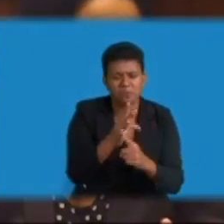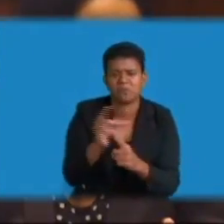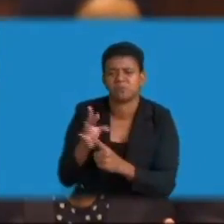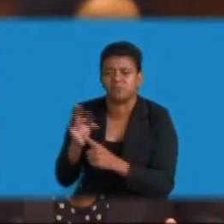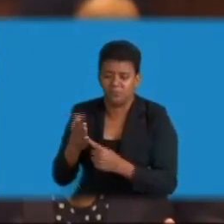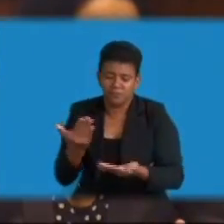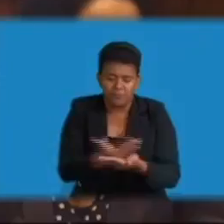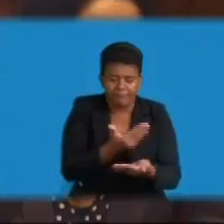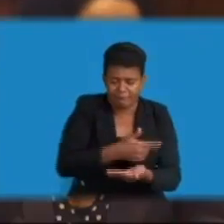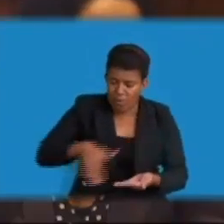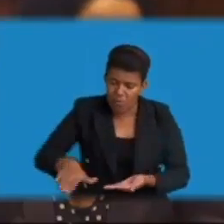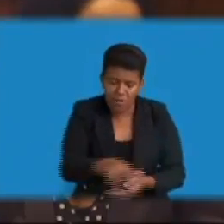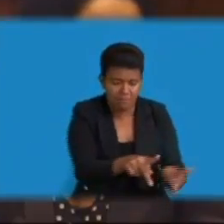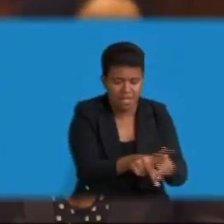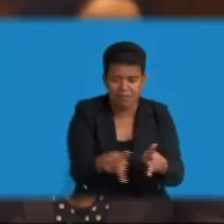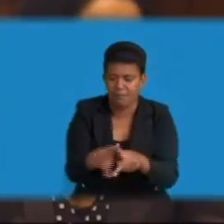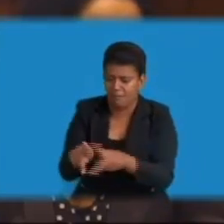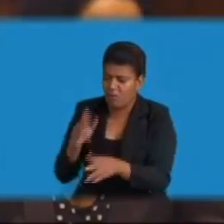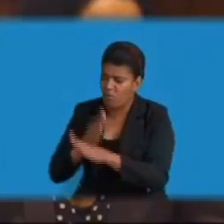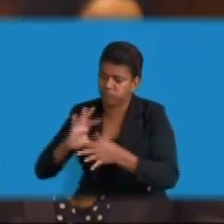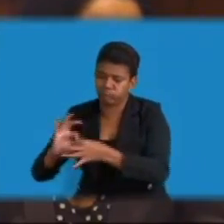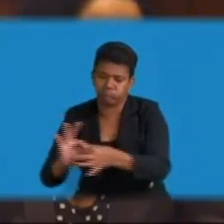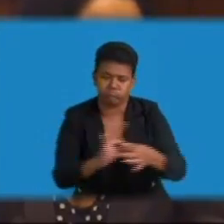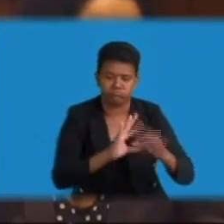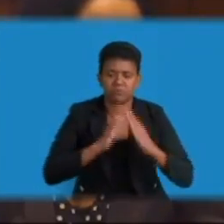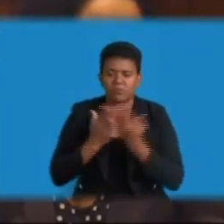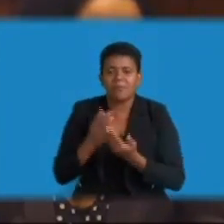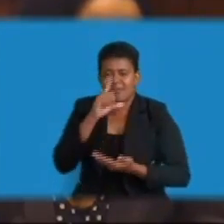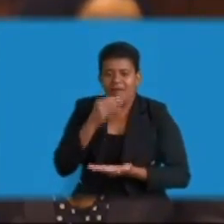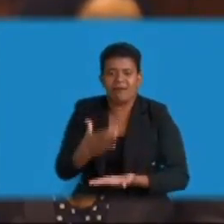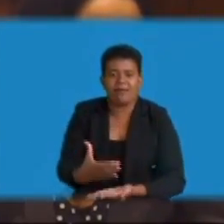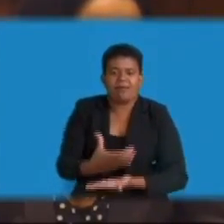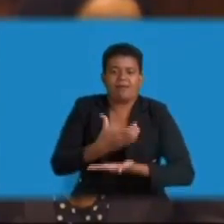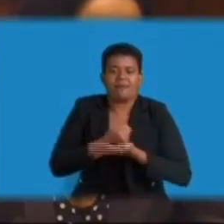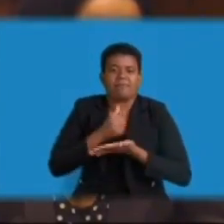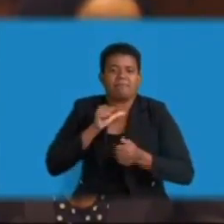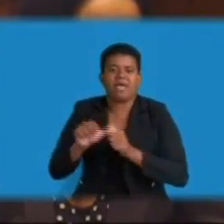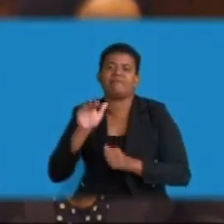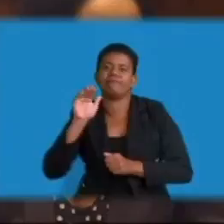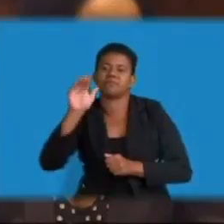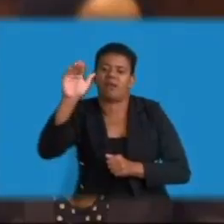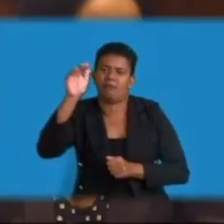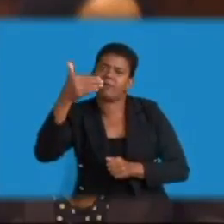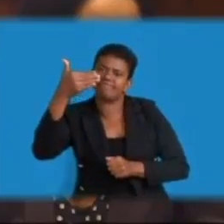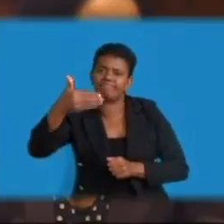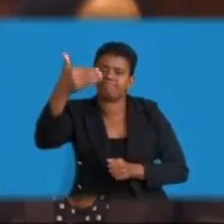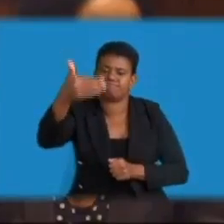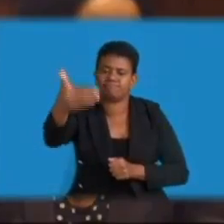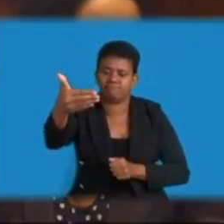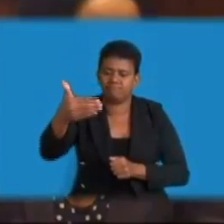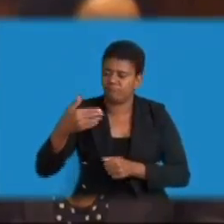and better ways of doing things so that we can secure a better future for the generations to come, Madam Speaker. And I thank you very much.